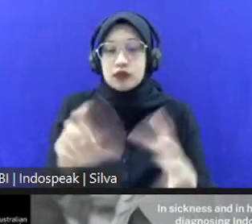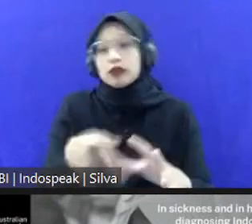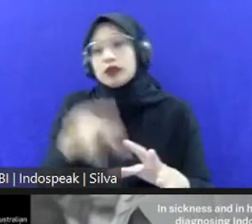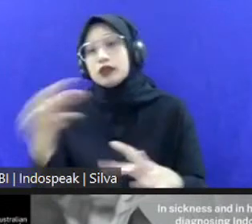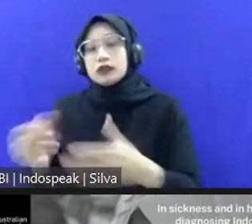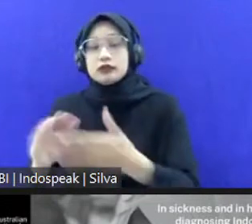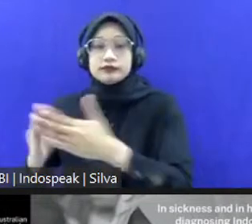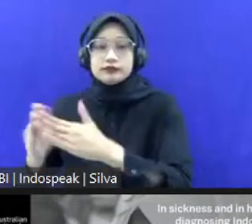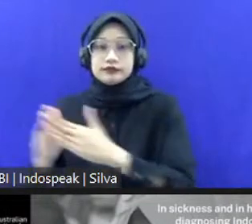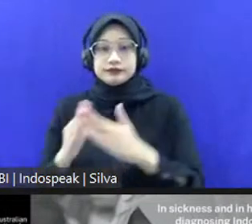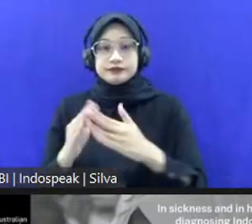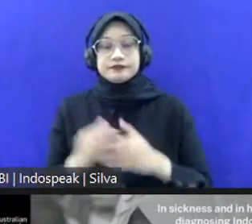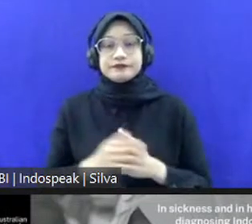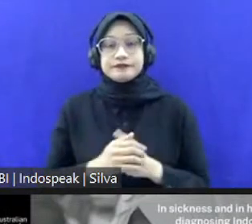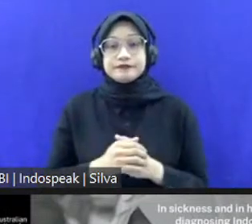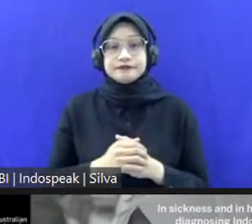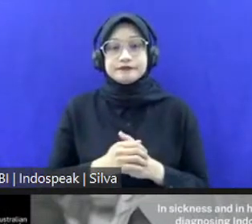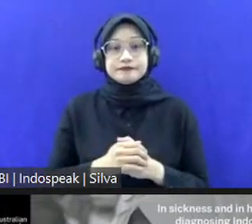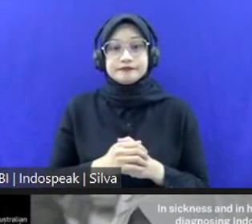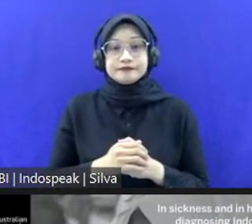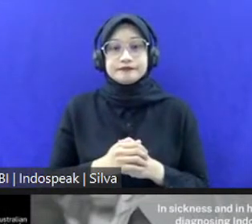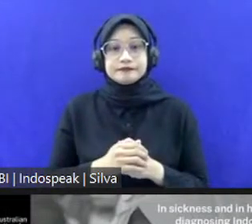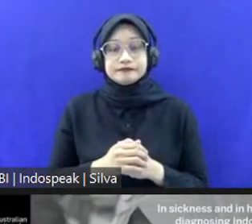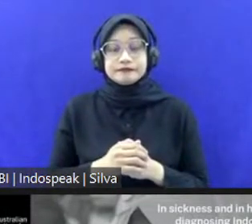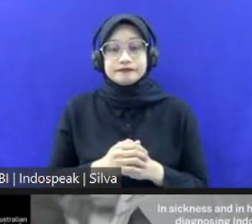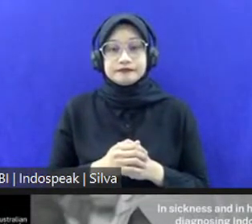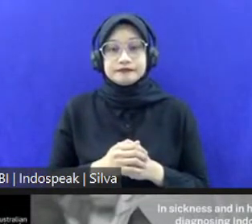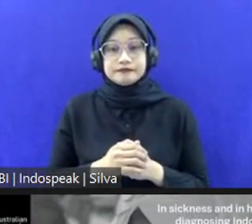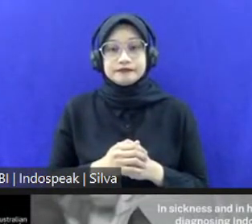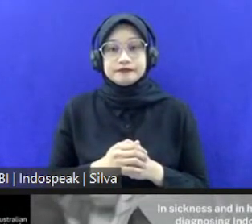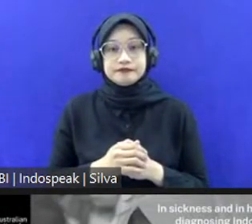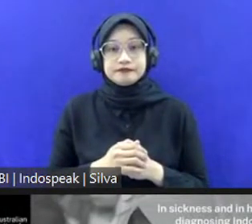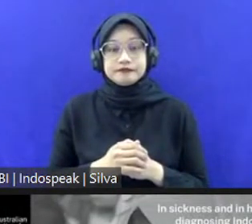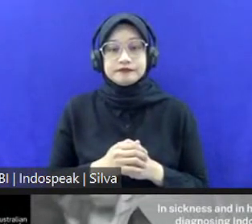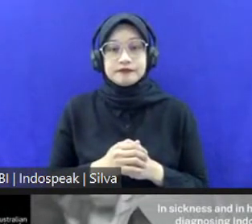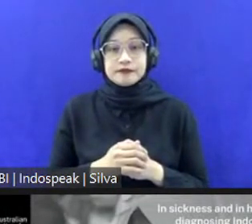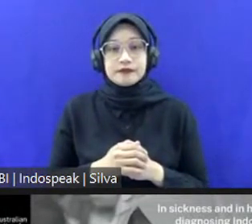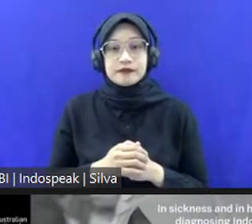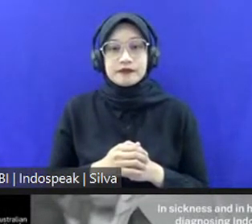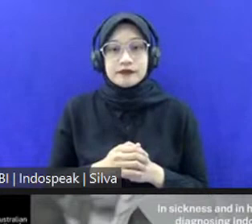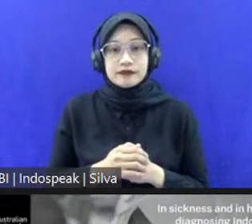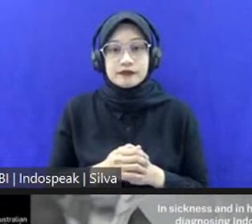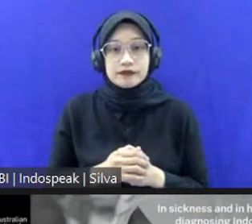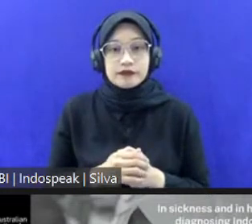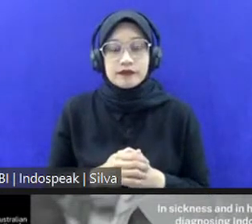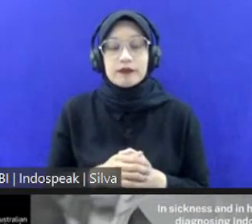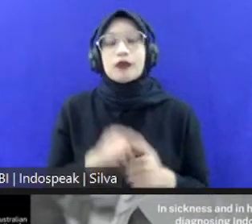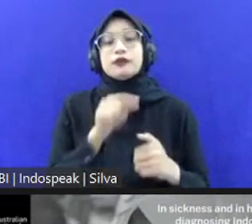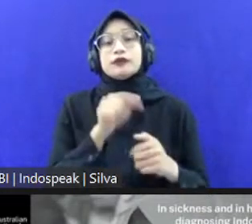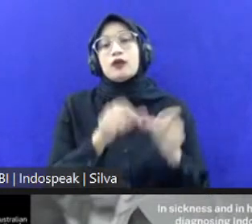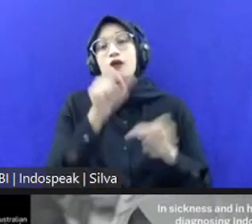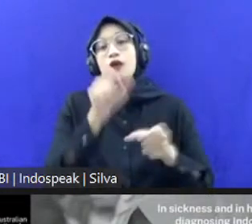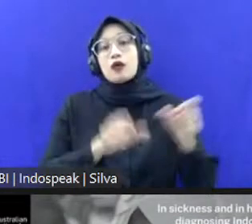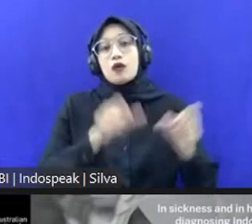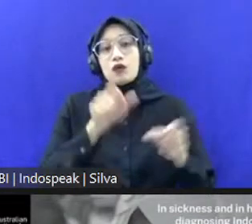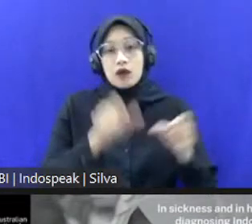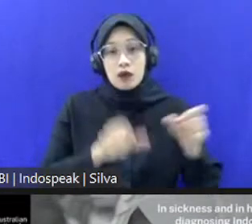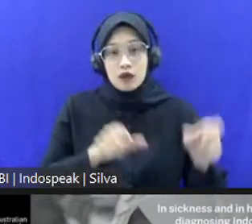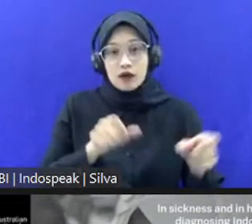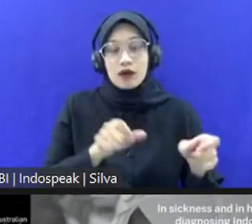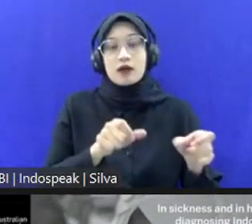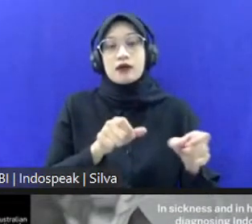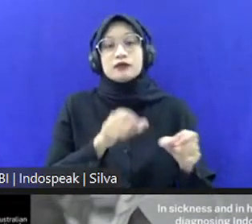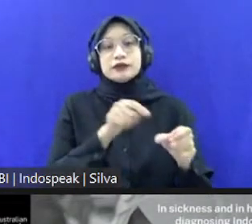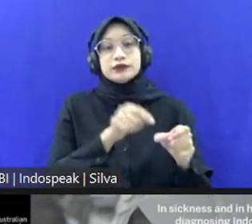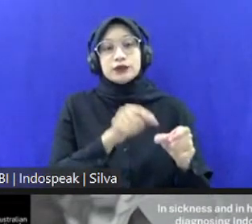resilience and integrity in this case, so they can still deliver care at the same